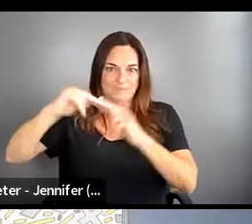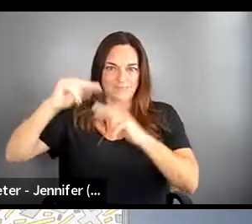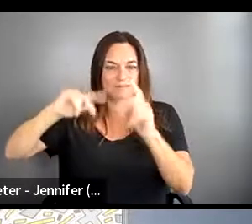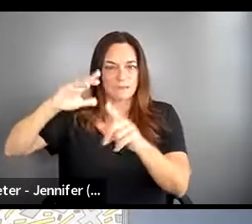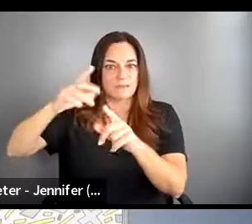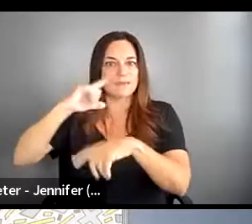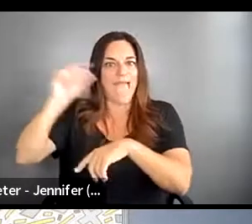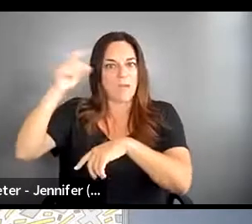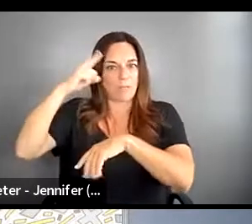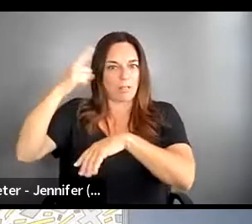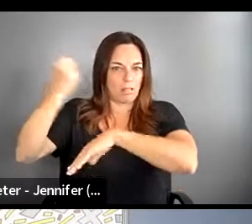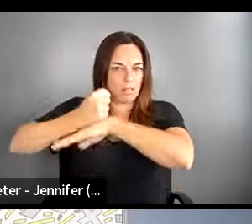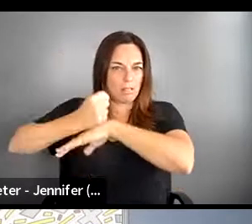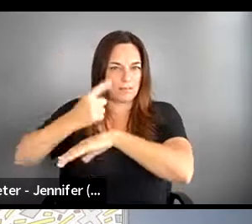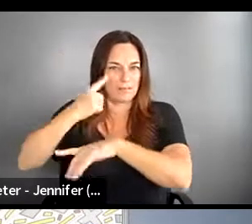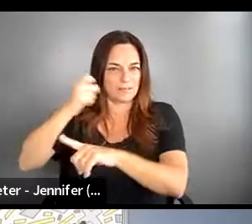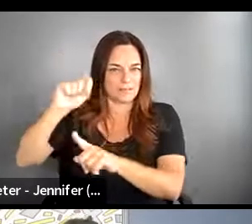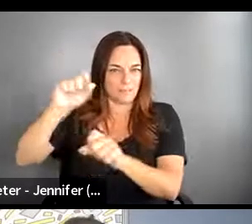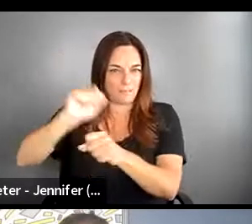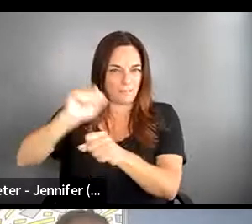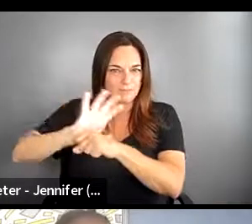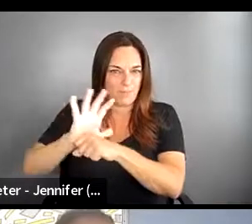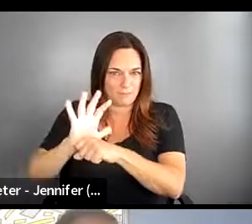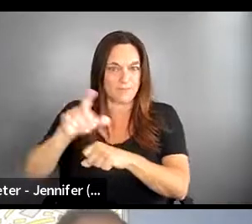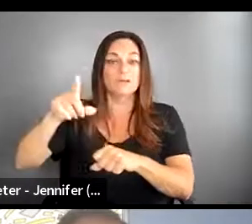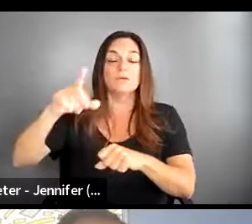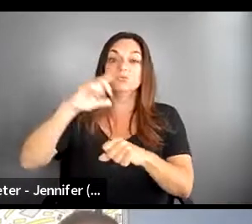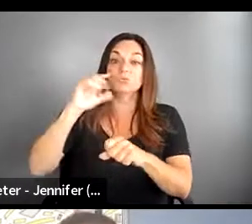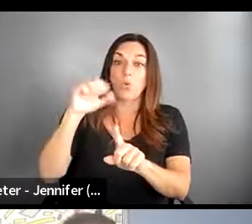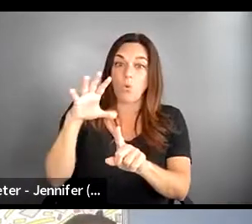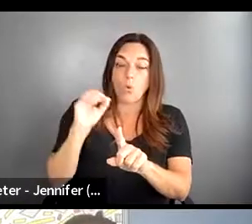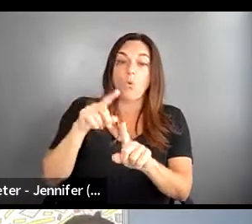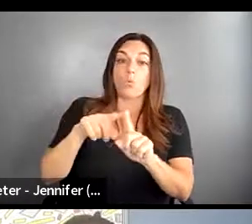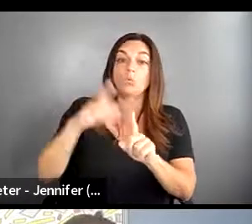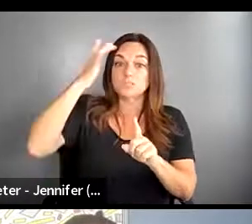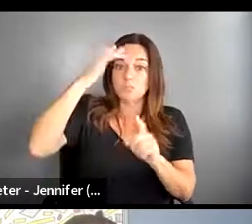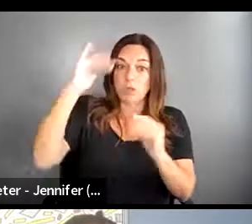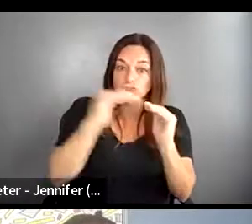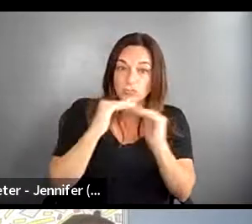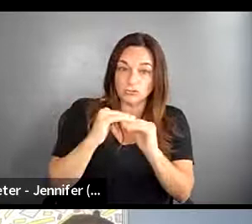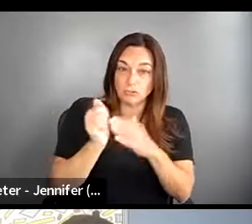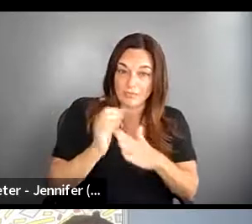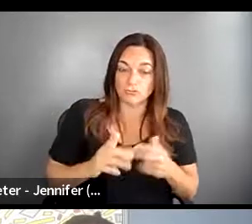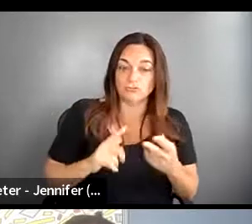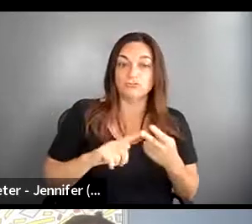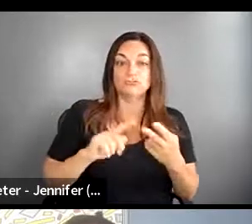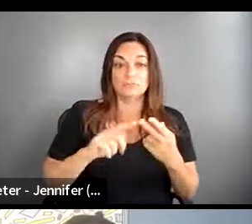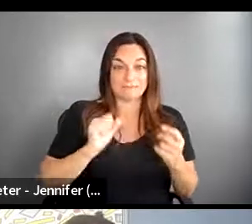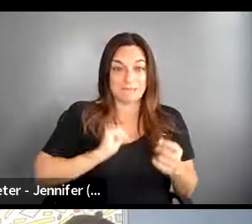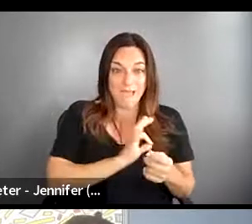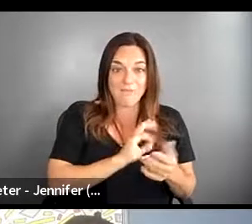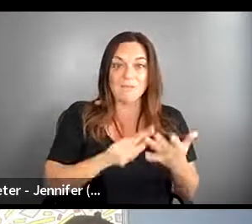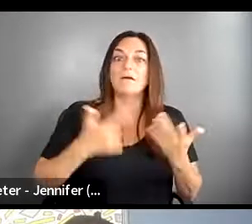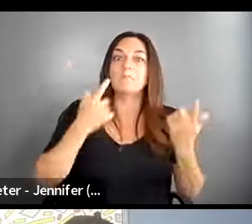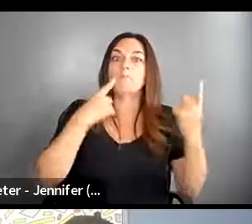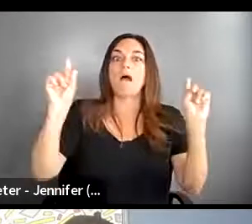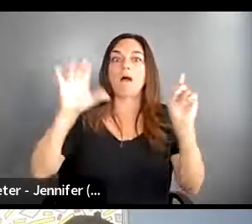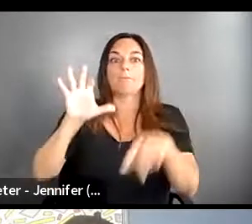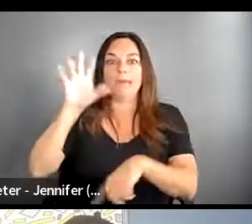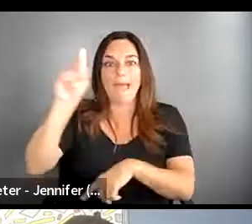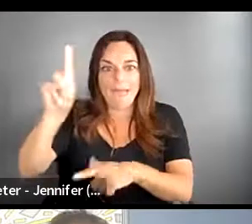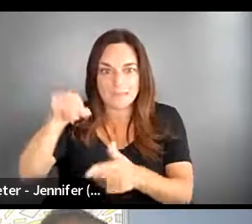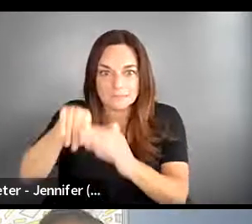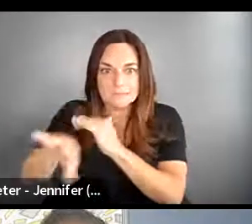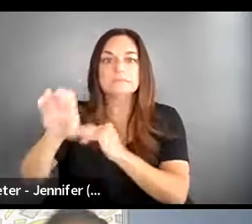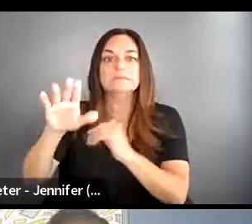to the pandemic. So the Smart Justice leaders, the PPAD staff, we were finally able to be back in the building, not the entire building,